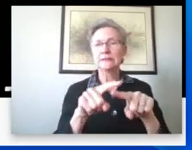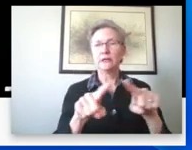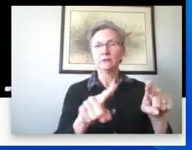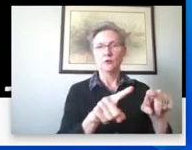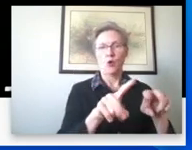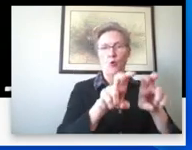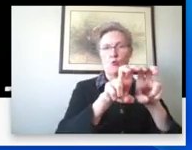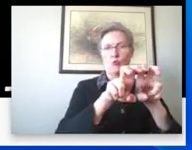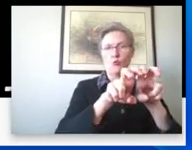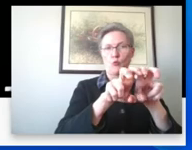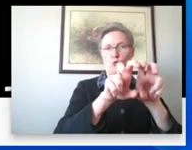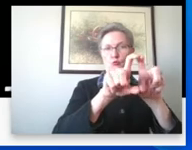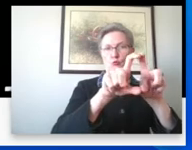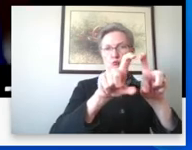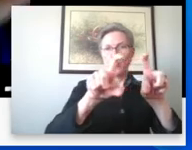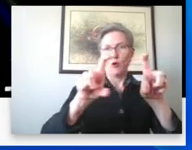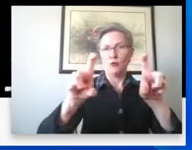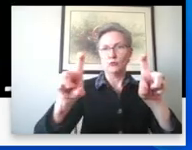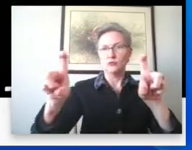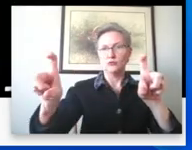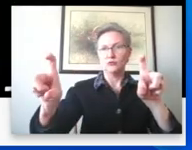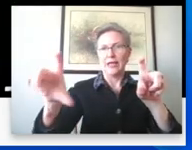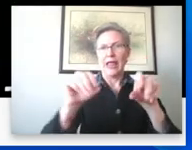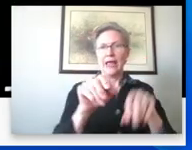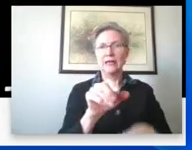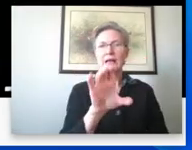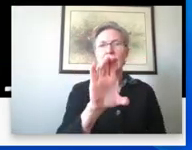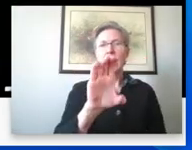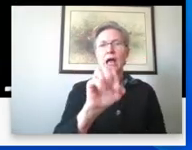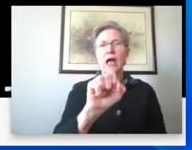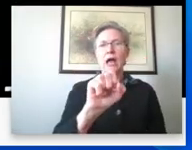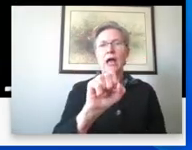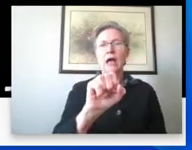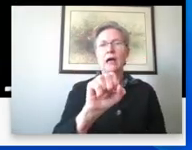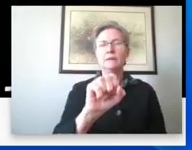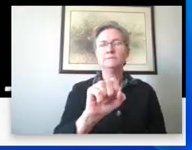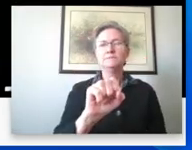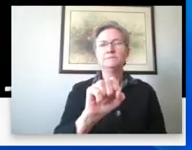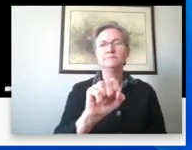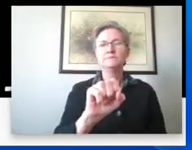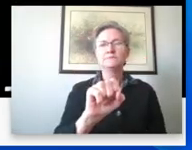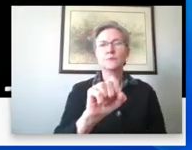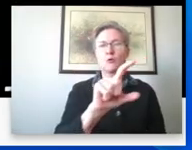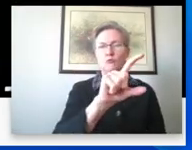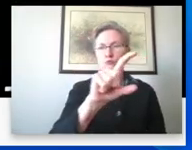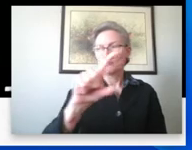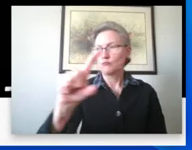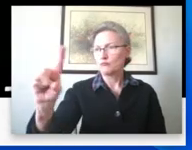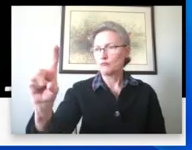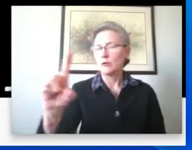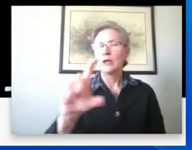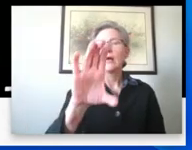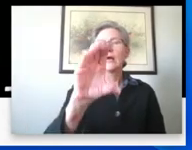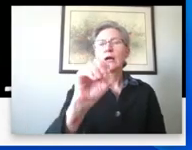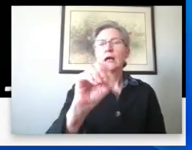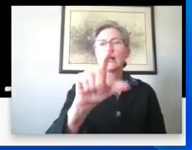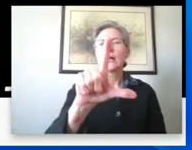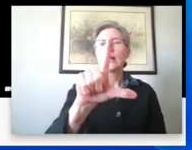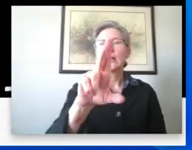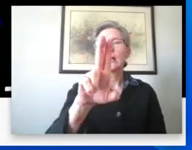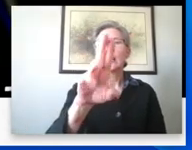between rows and columns are. If I know rows go this way, columns go the other way. So